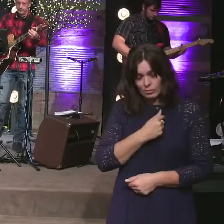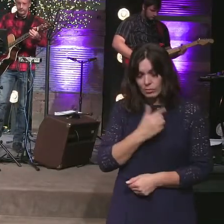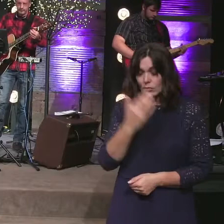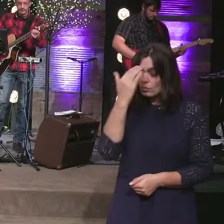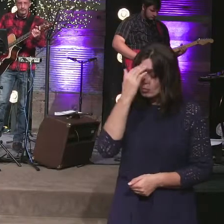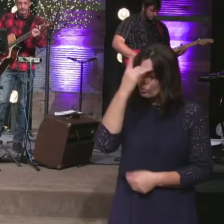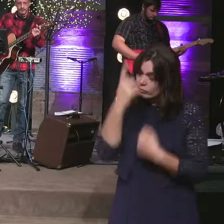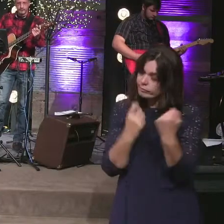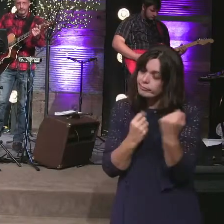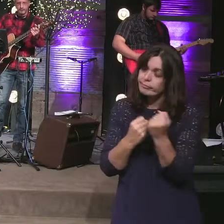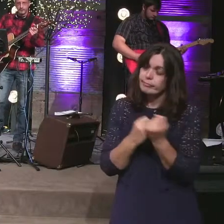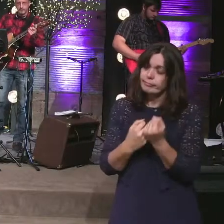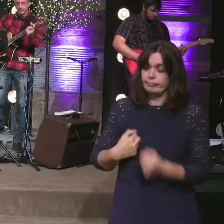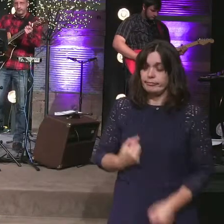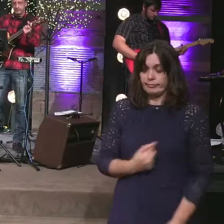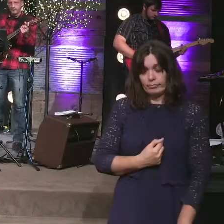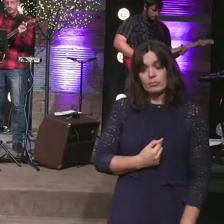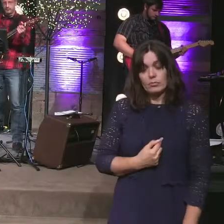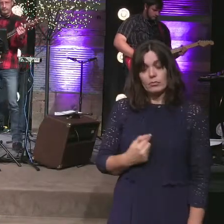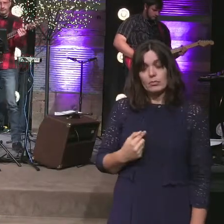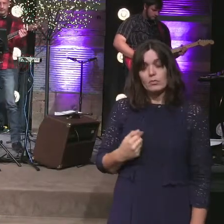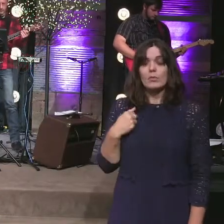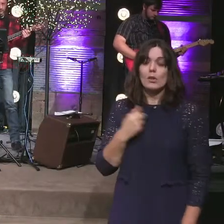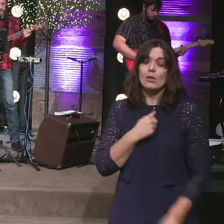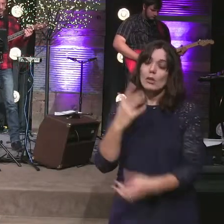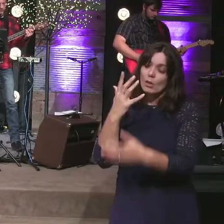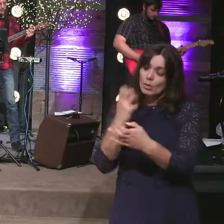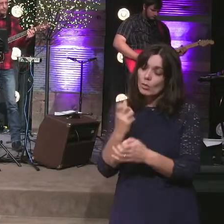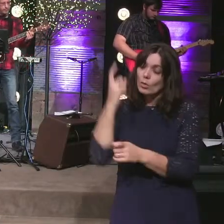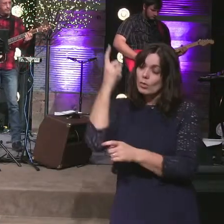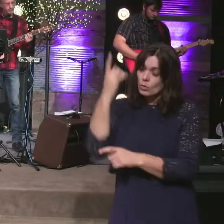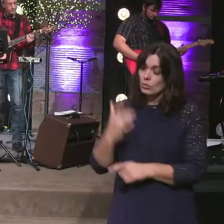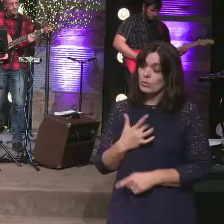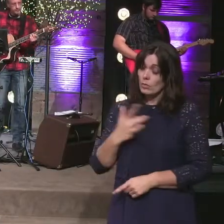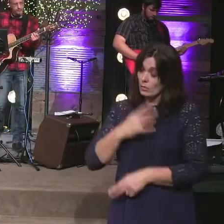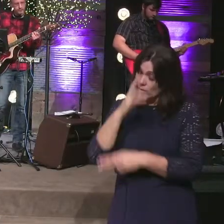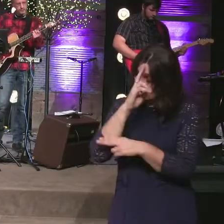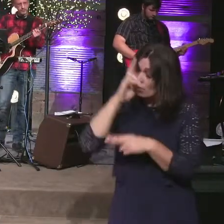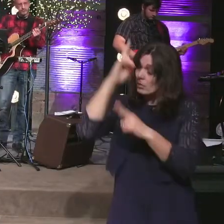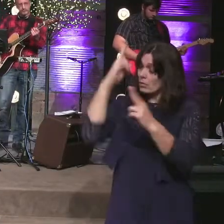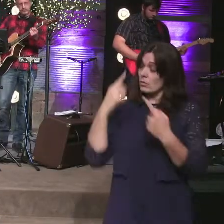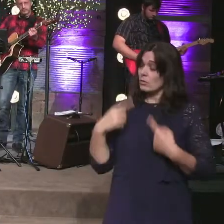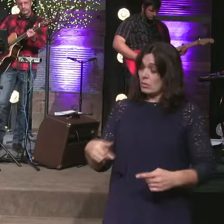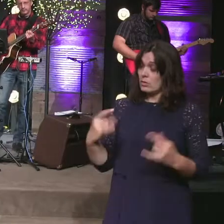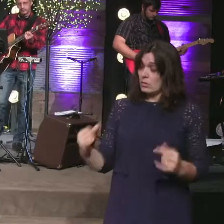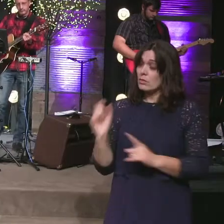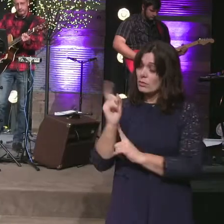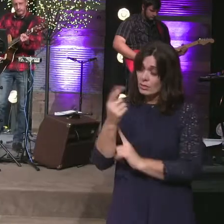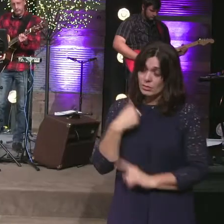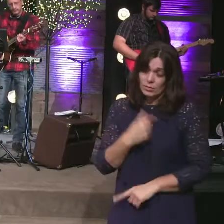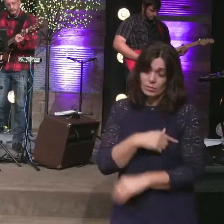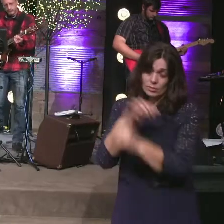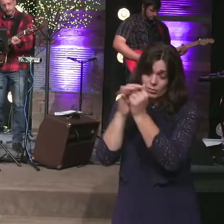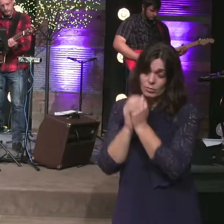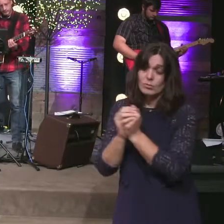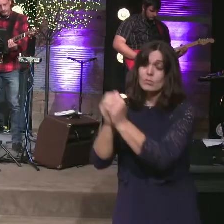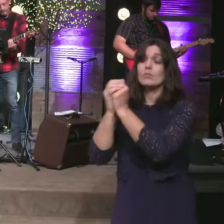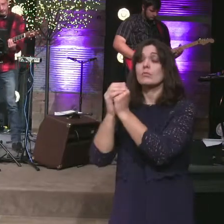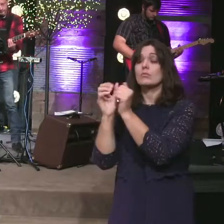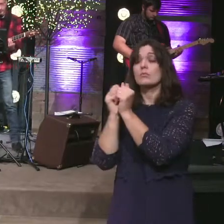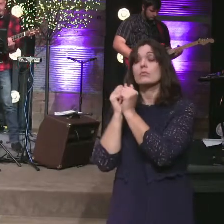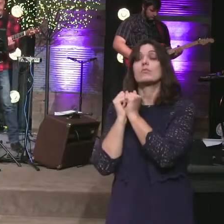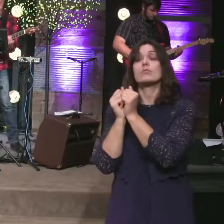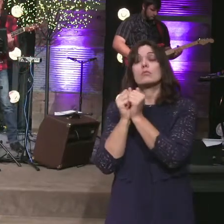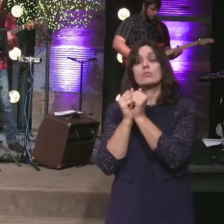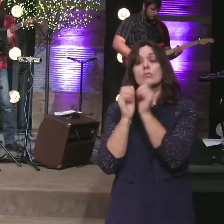us. Father, we just want You to be honored in this moment as we worship You together. We